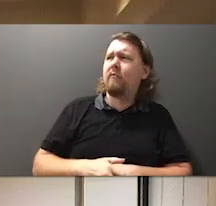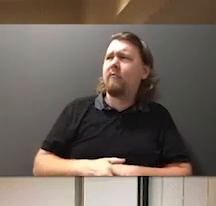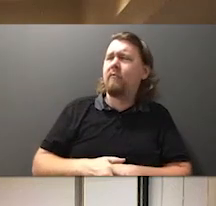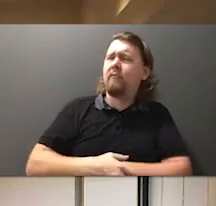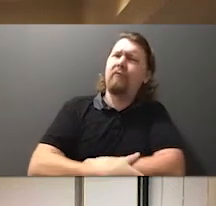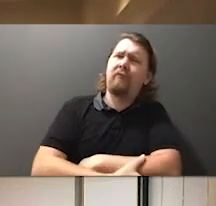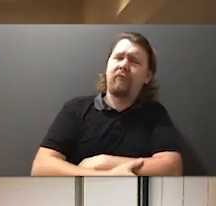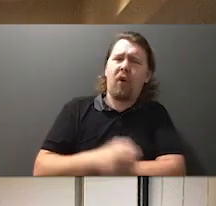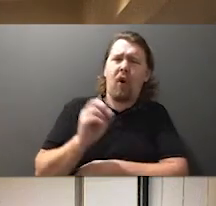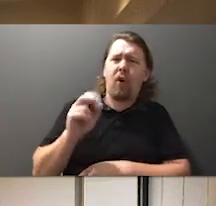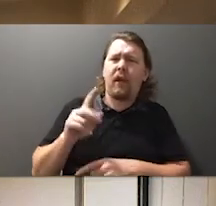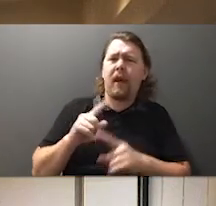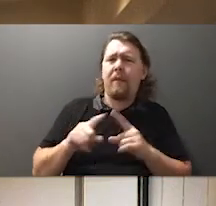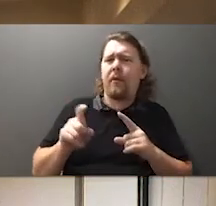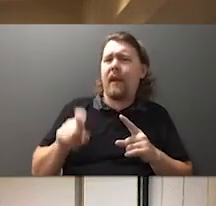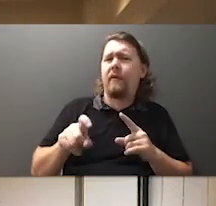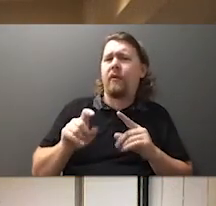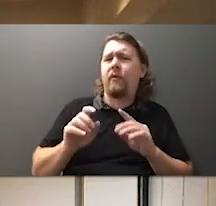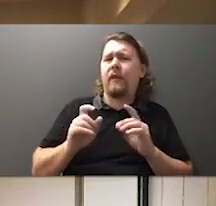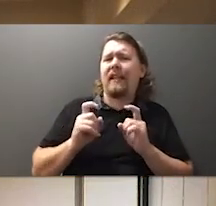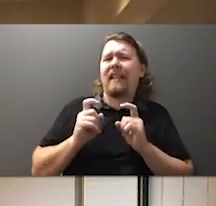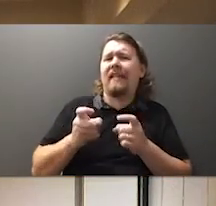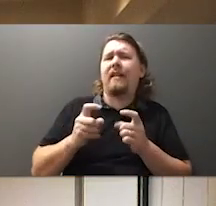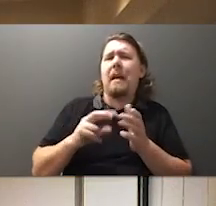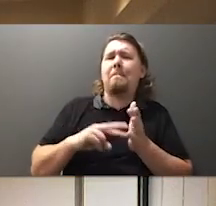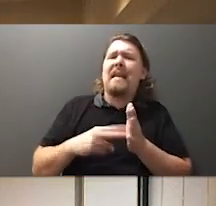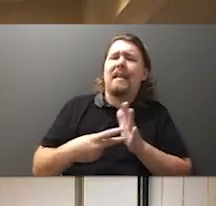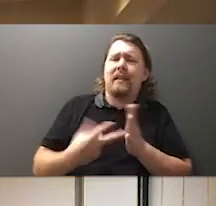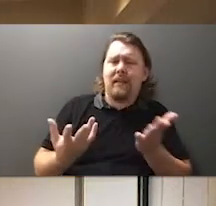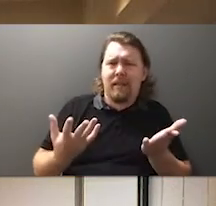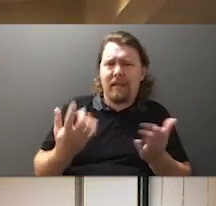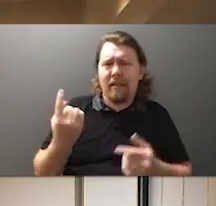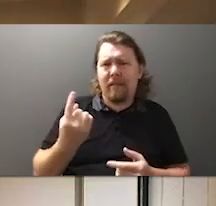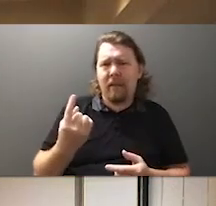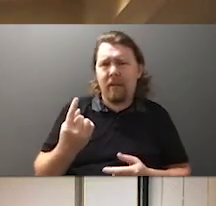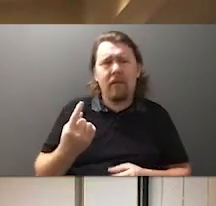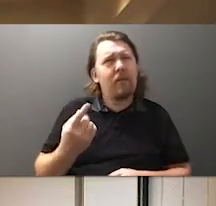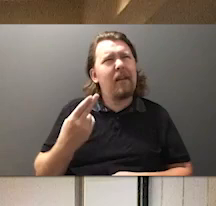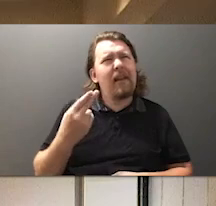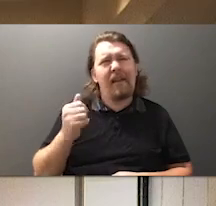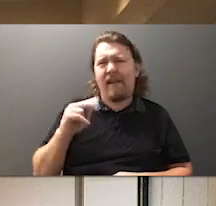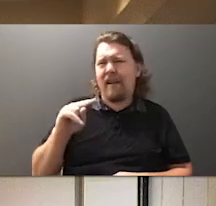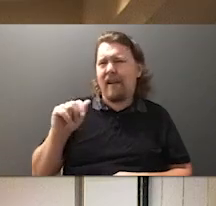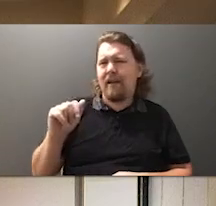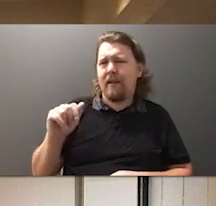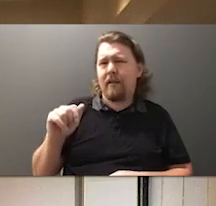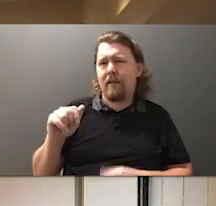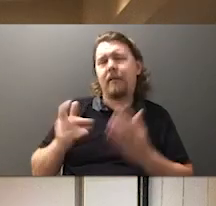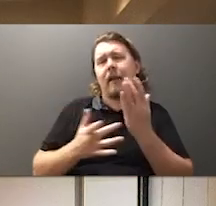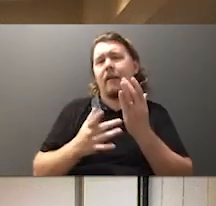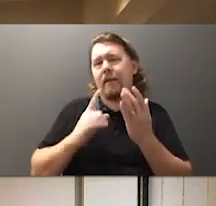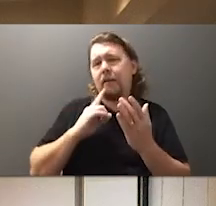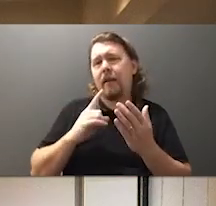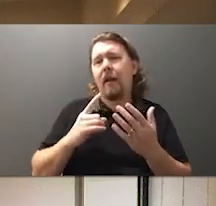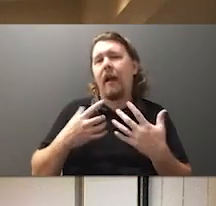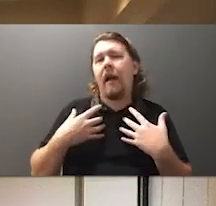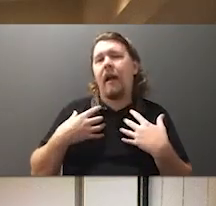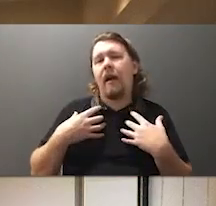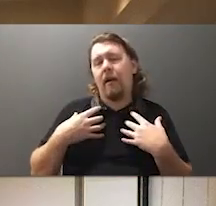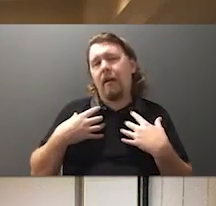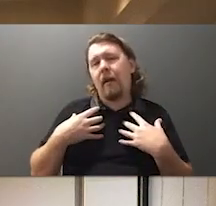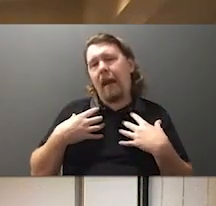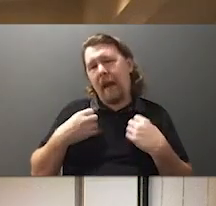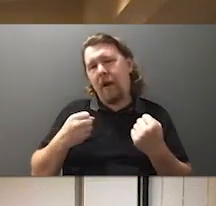well, okay, we got to put a meaning to it. So Hannah, you want to get technical, was a